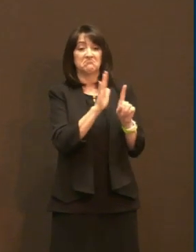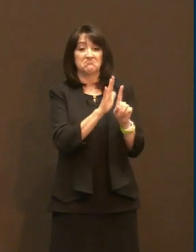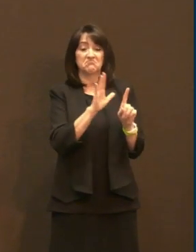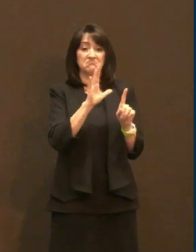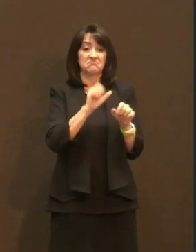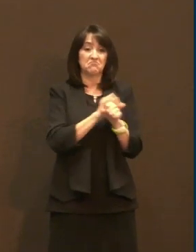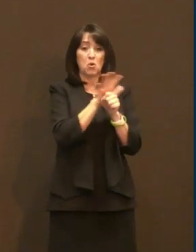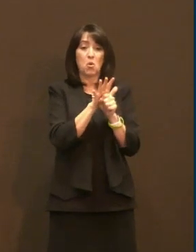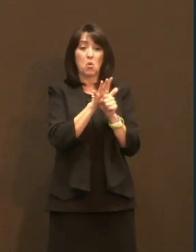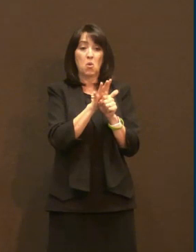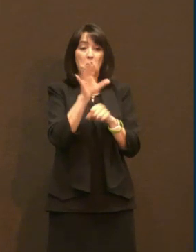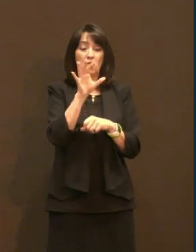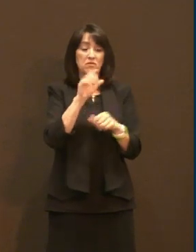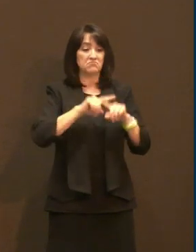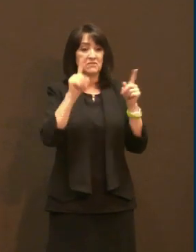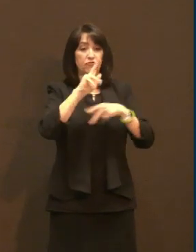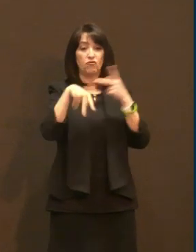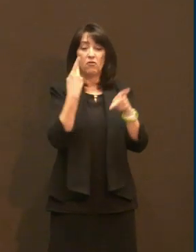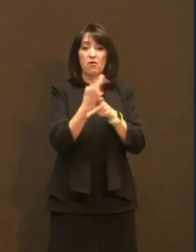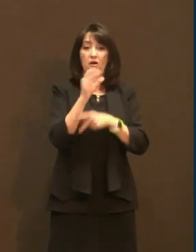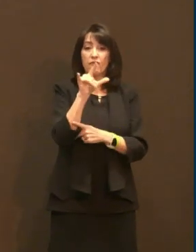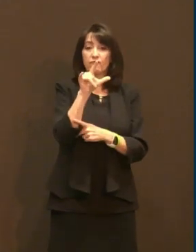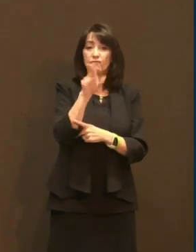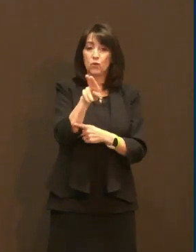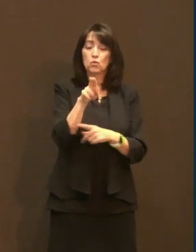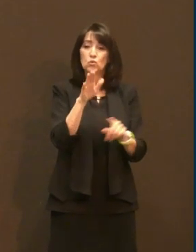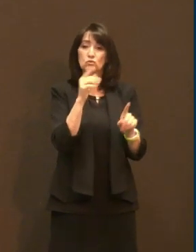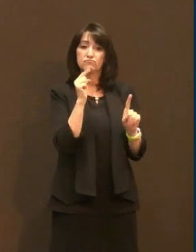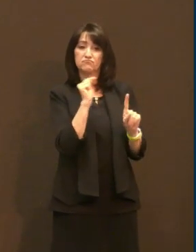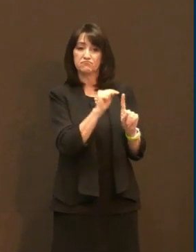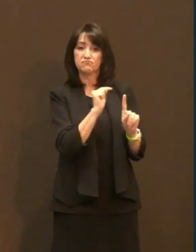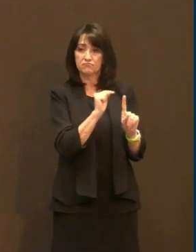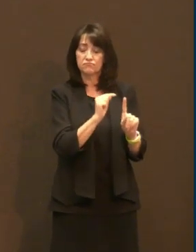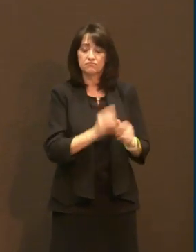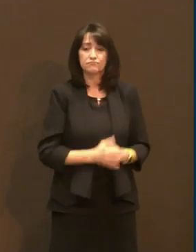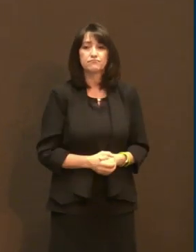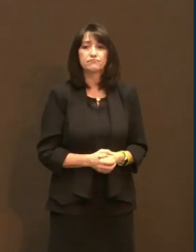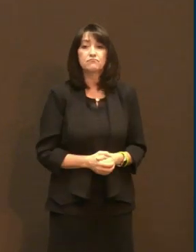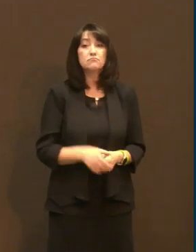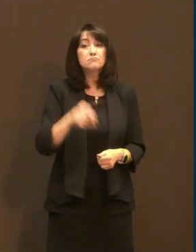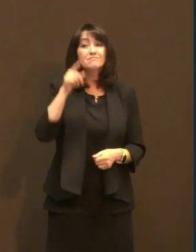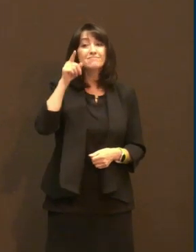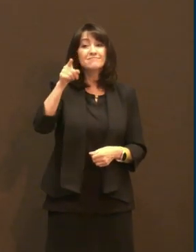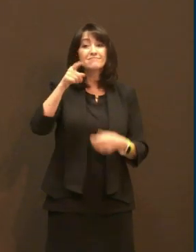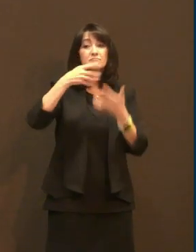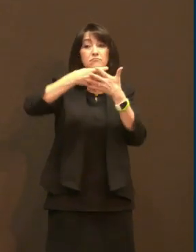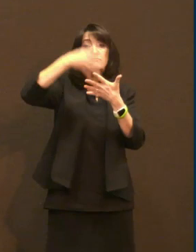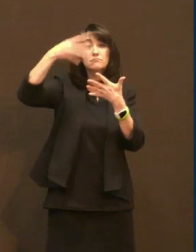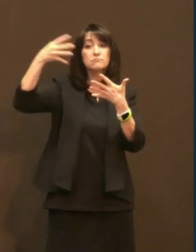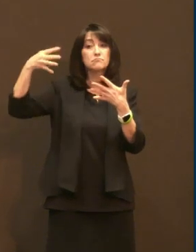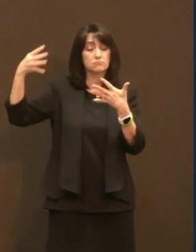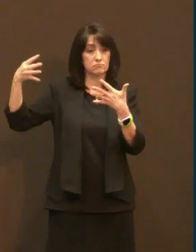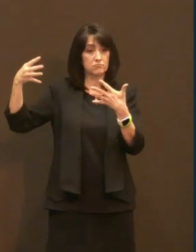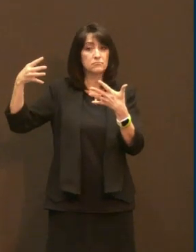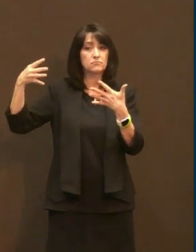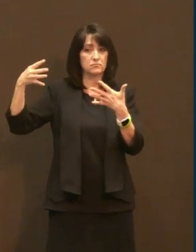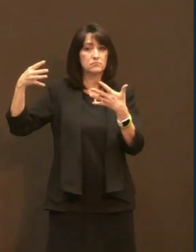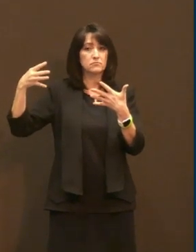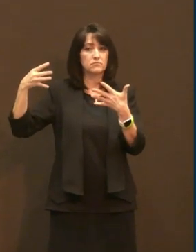as it became clear that we couldn't use just the one measure of declining cases